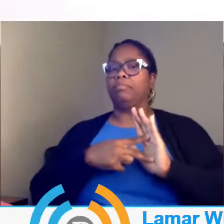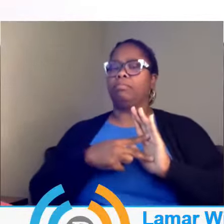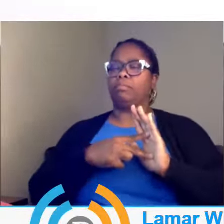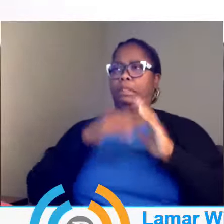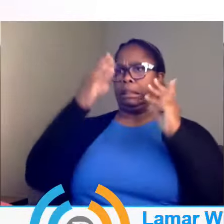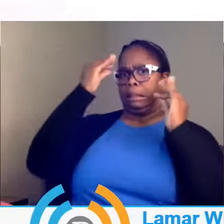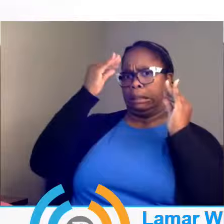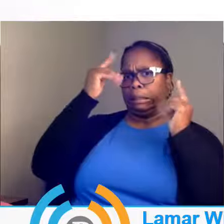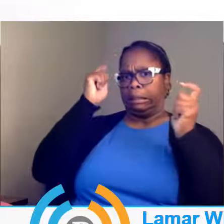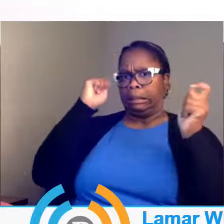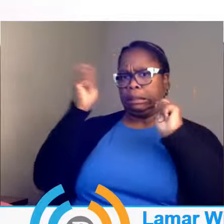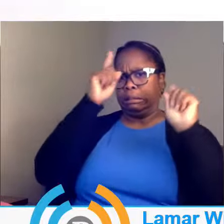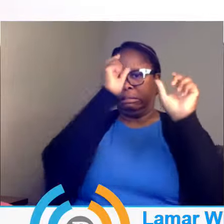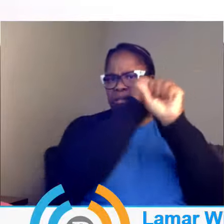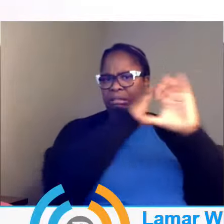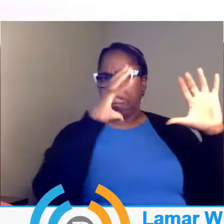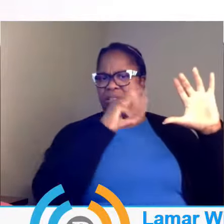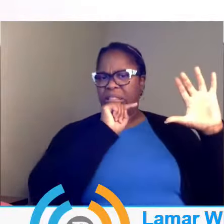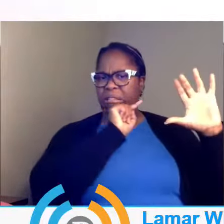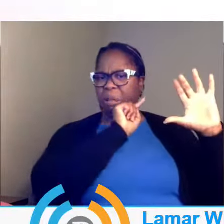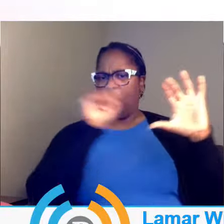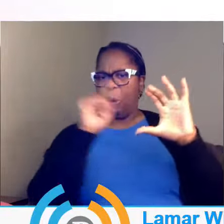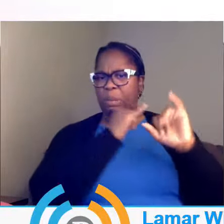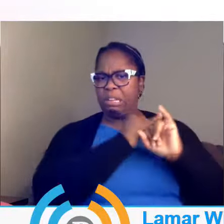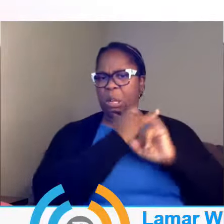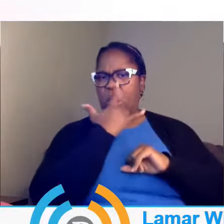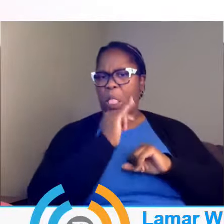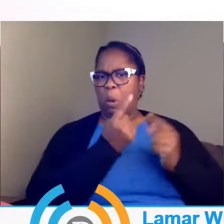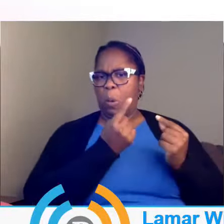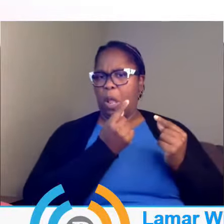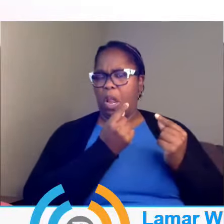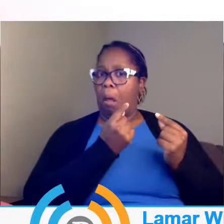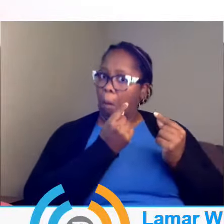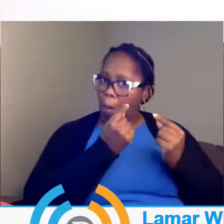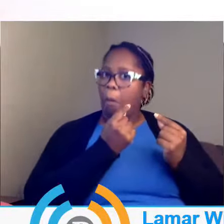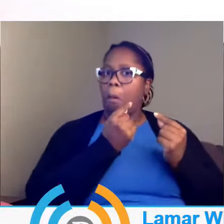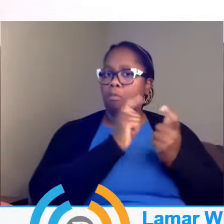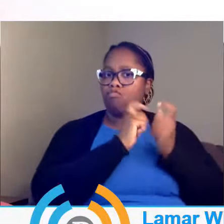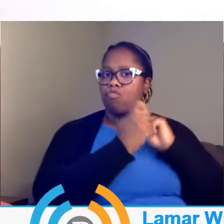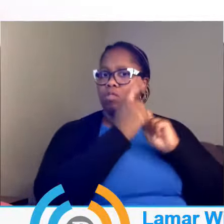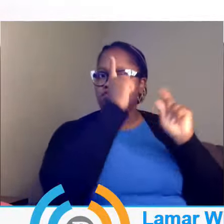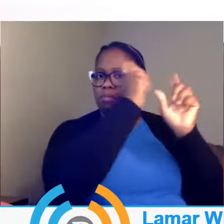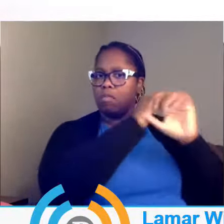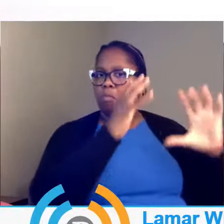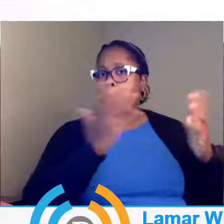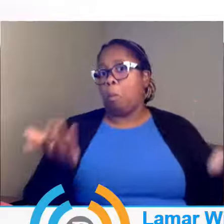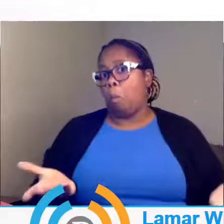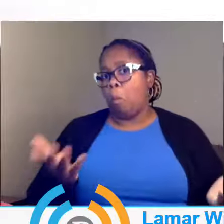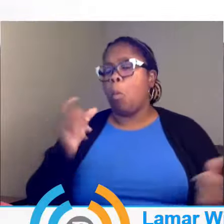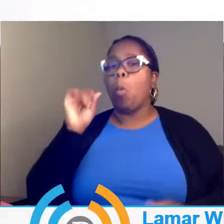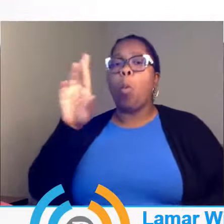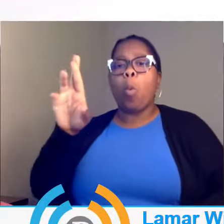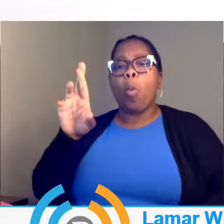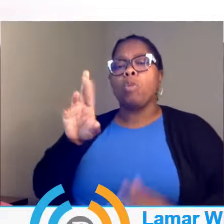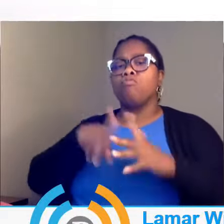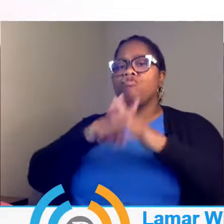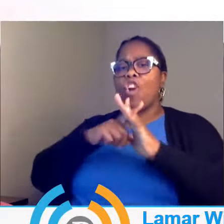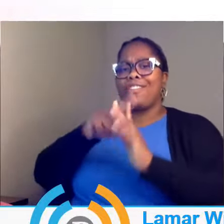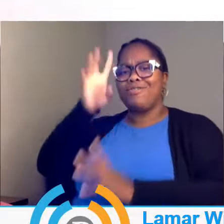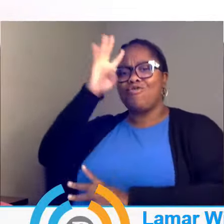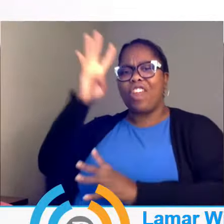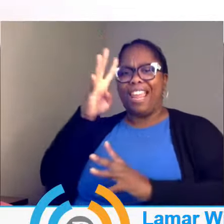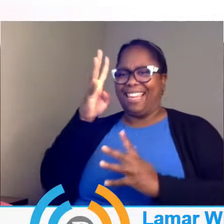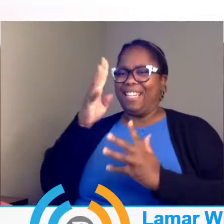reimagine what those institutions look like, or um, uh, starting to create new ones that